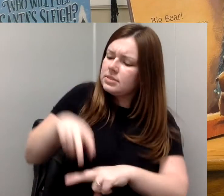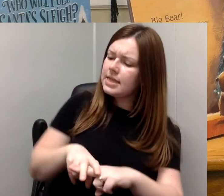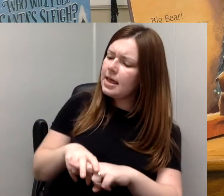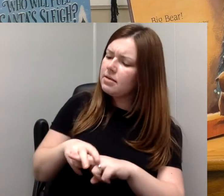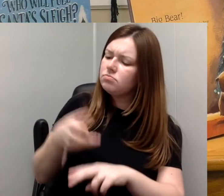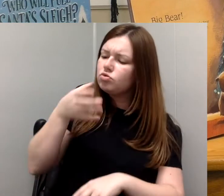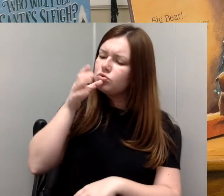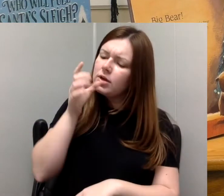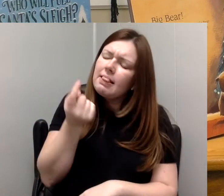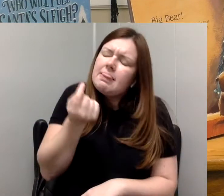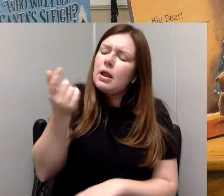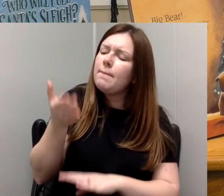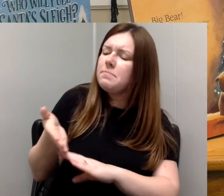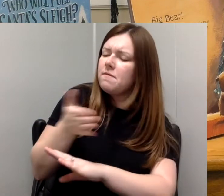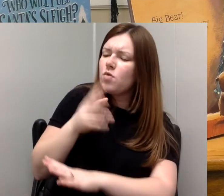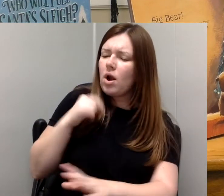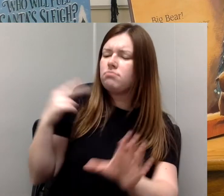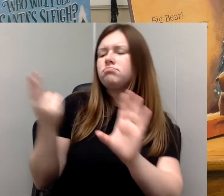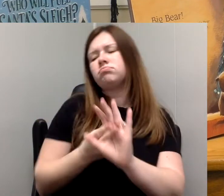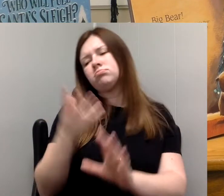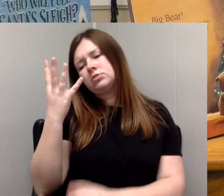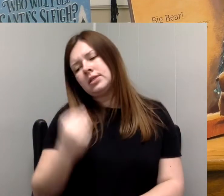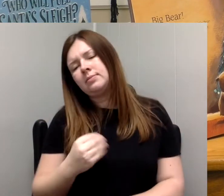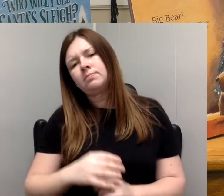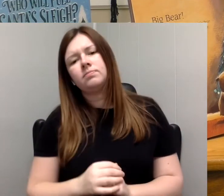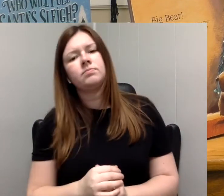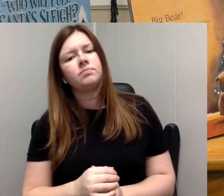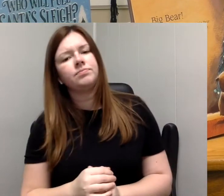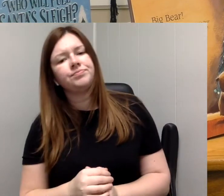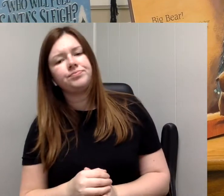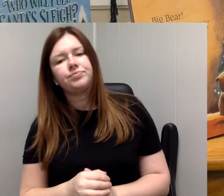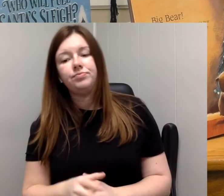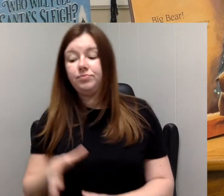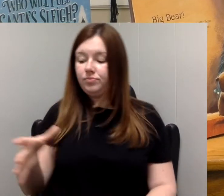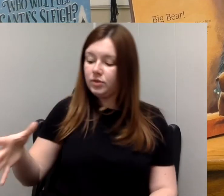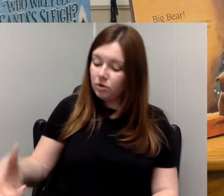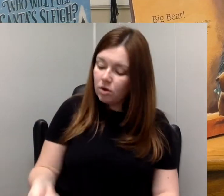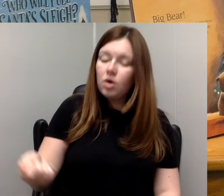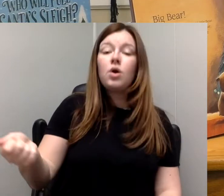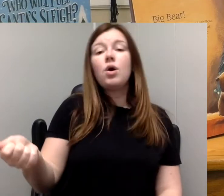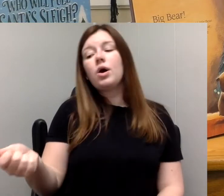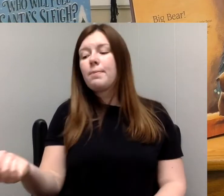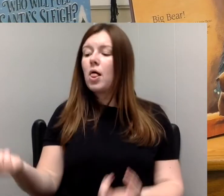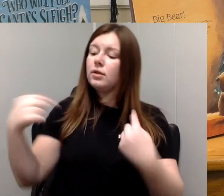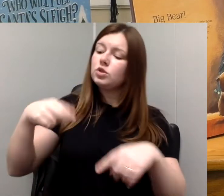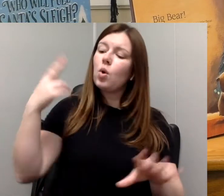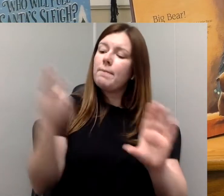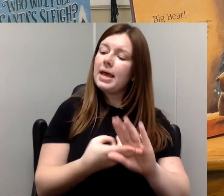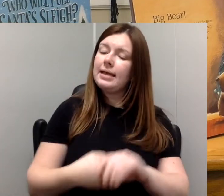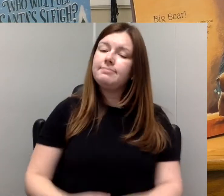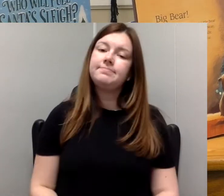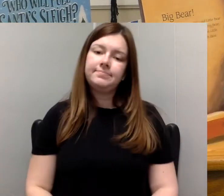he took Little Bear by the hand. Come on, Little Bear, let's go to bed.